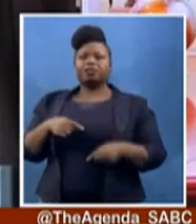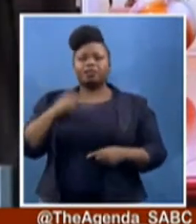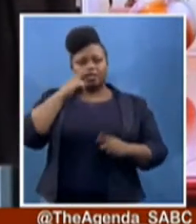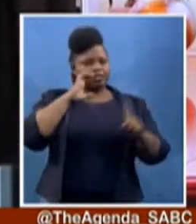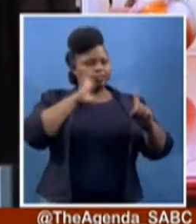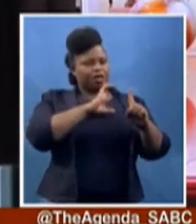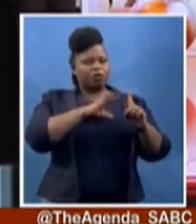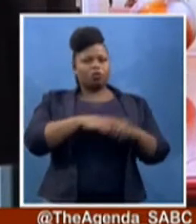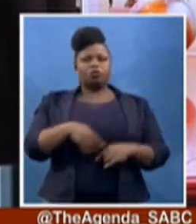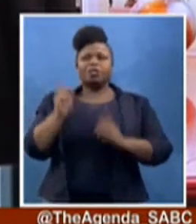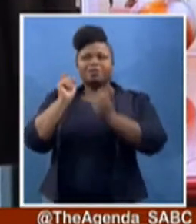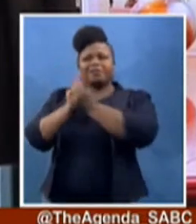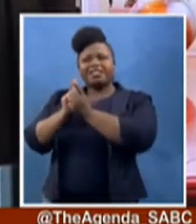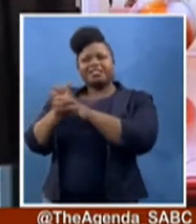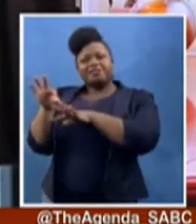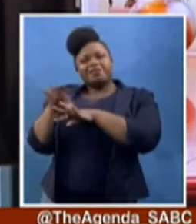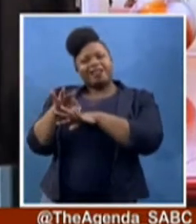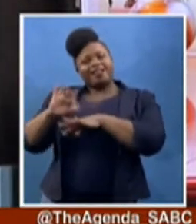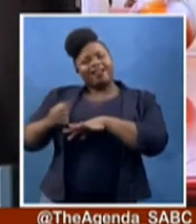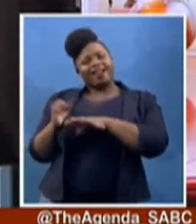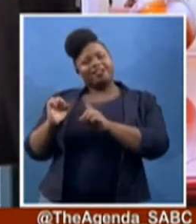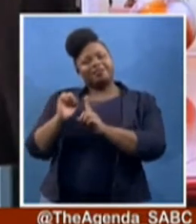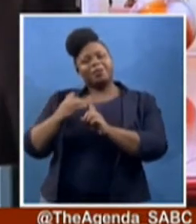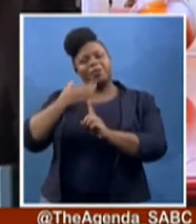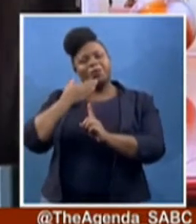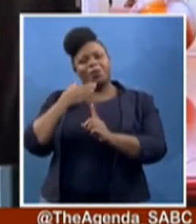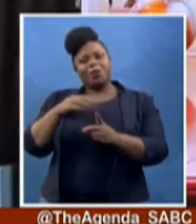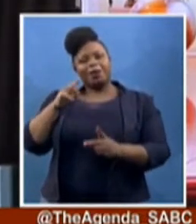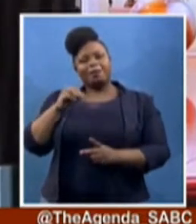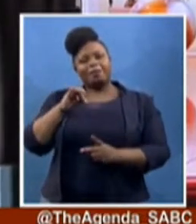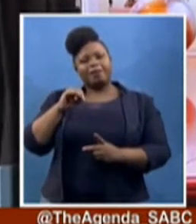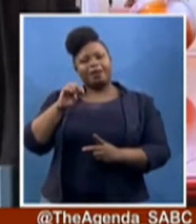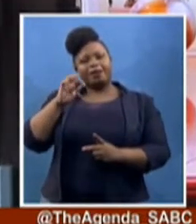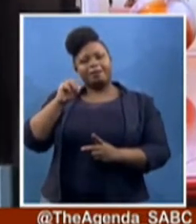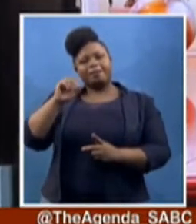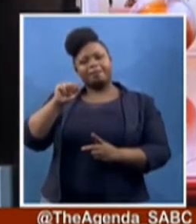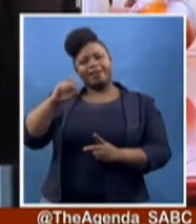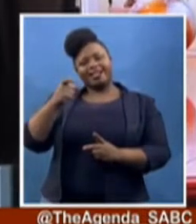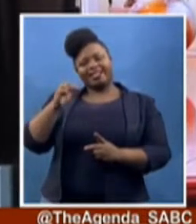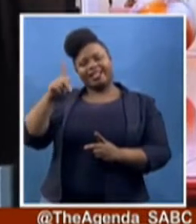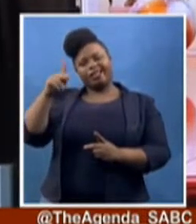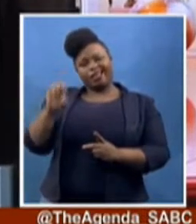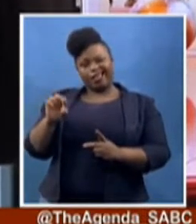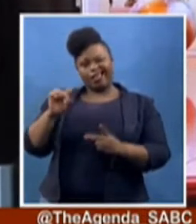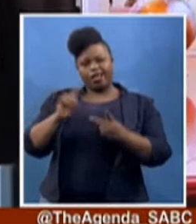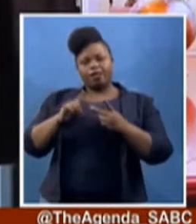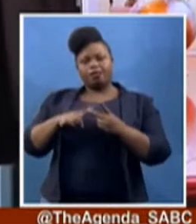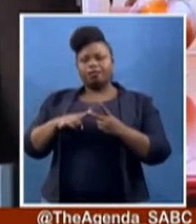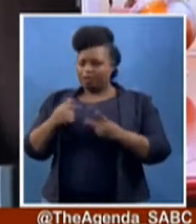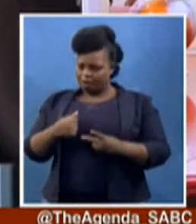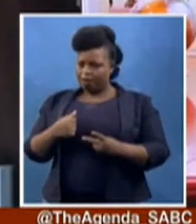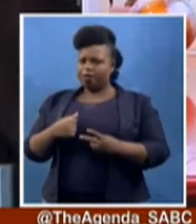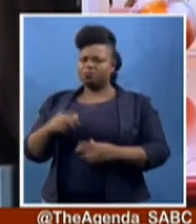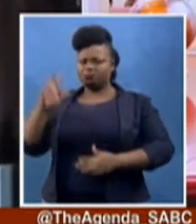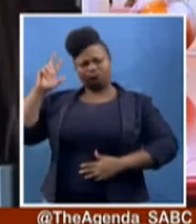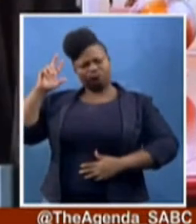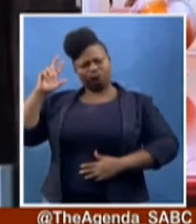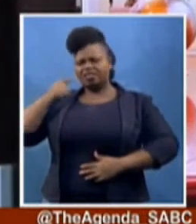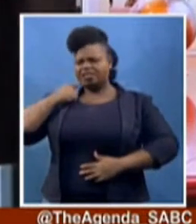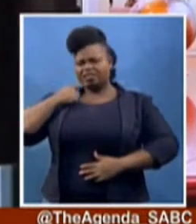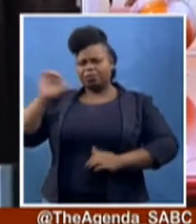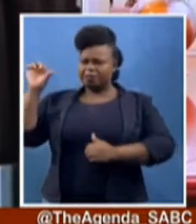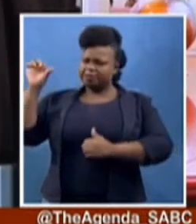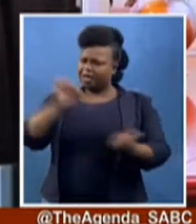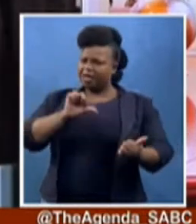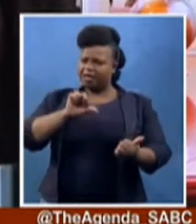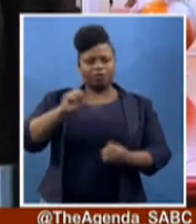Marshall McClelkey. And it was Wilberforce that Charlotte pledged to return to South Africa to educate fellow